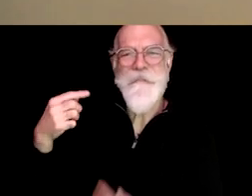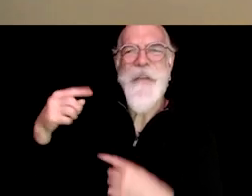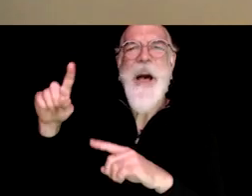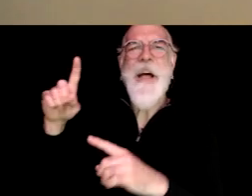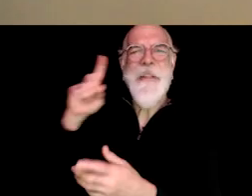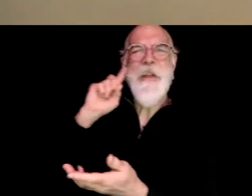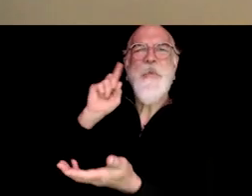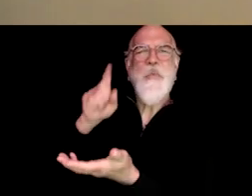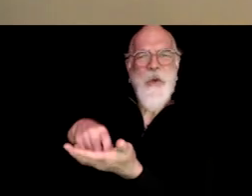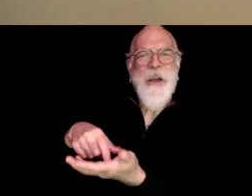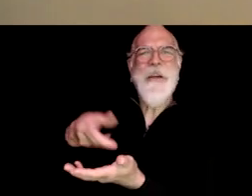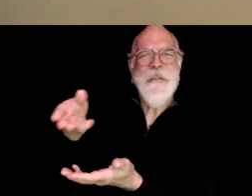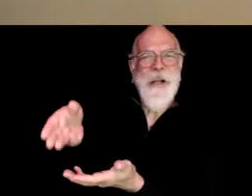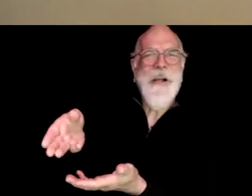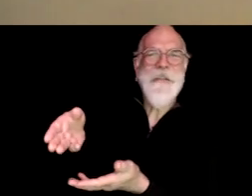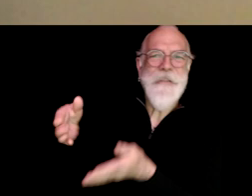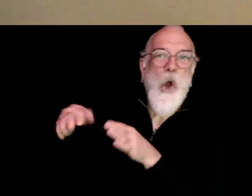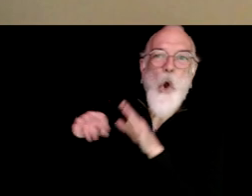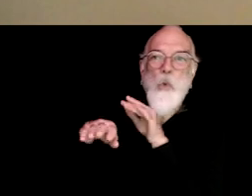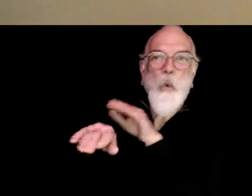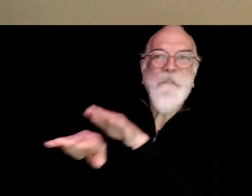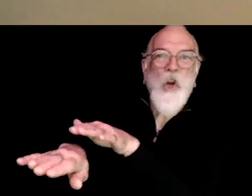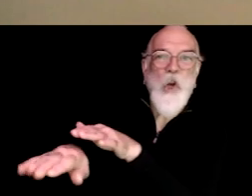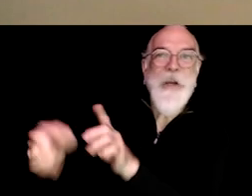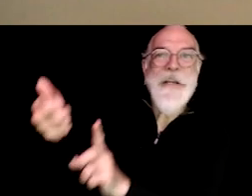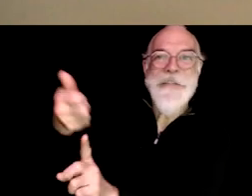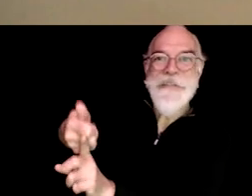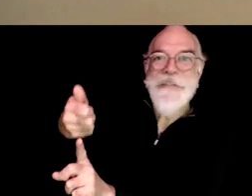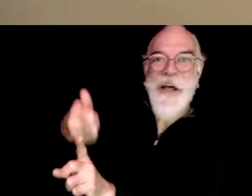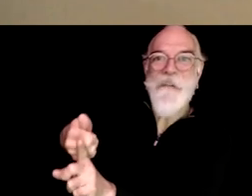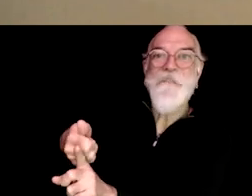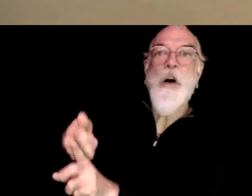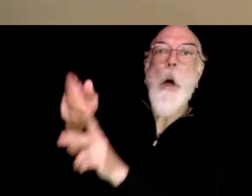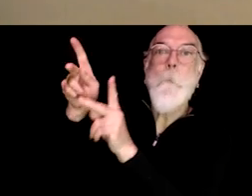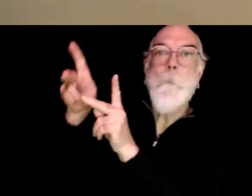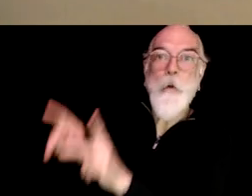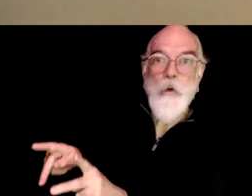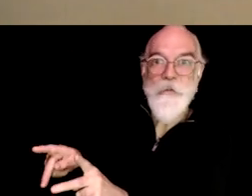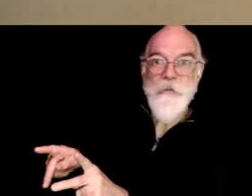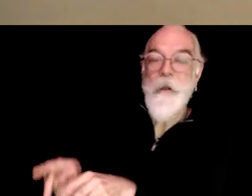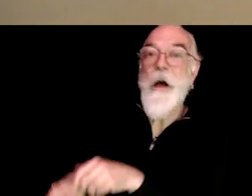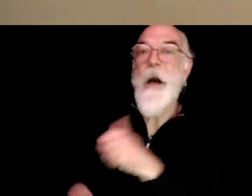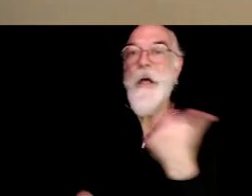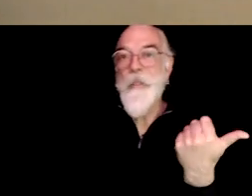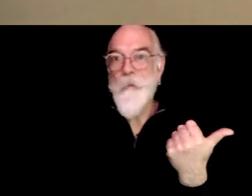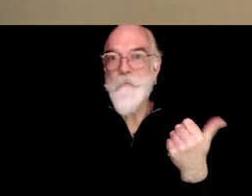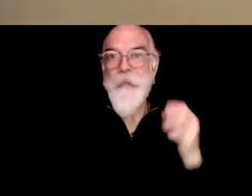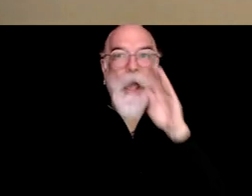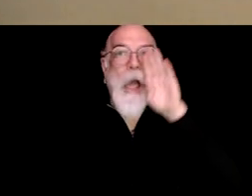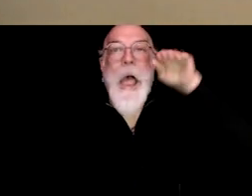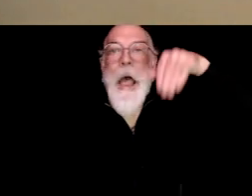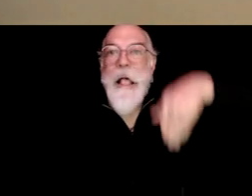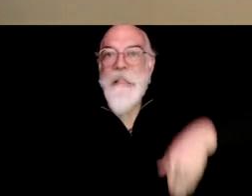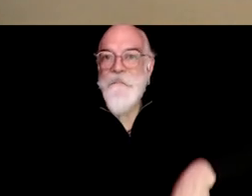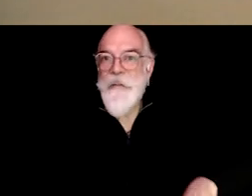And here recently in a trial of an elephant suing a zoo,